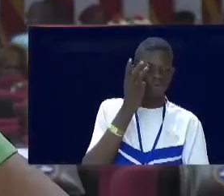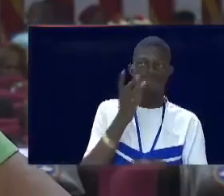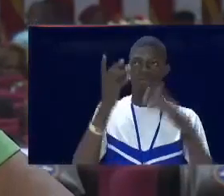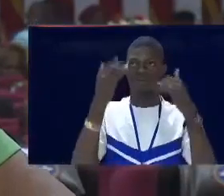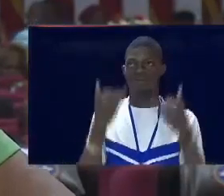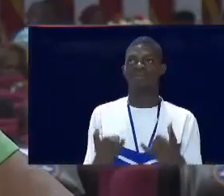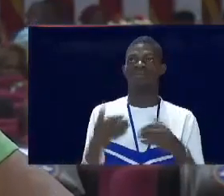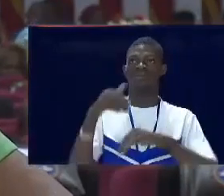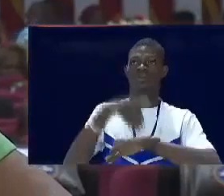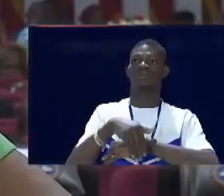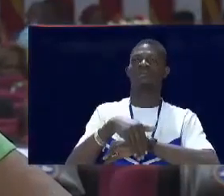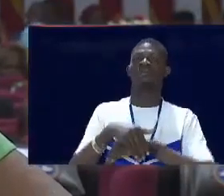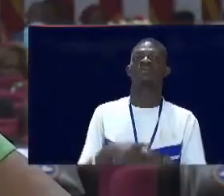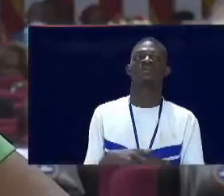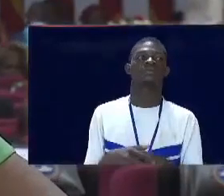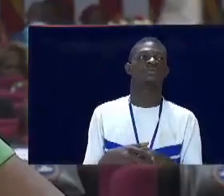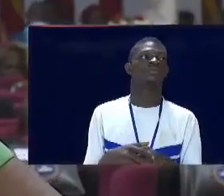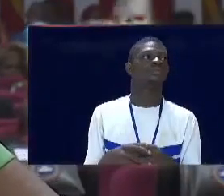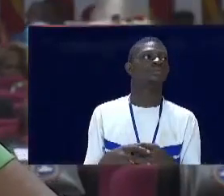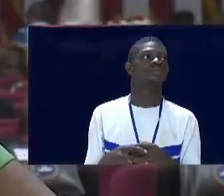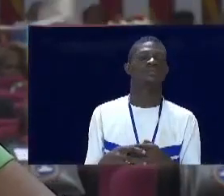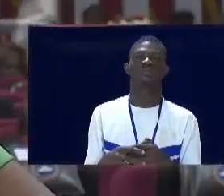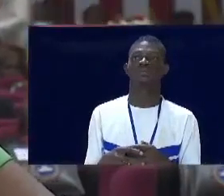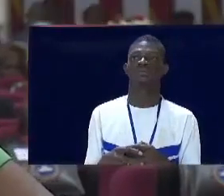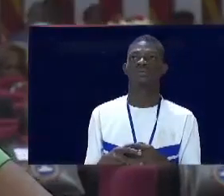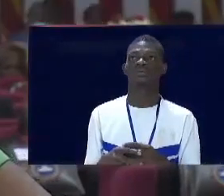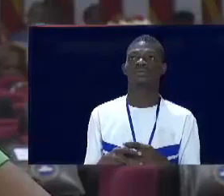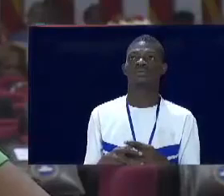tonight, you will